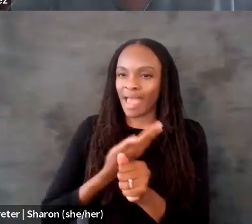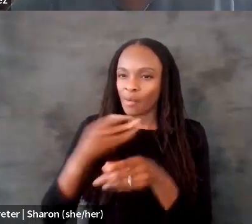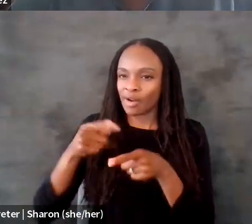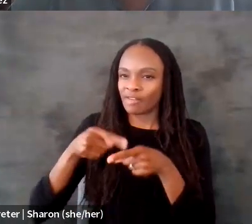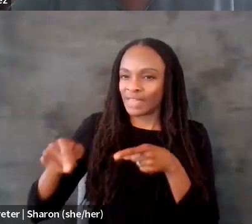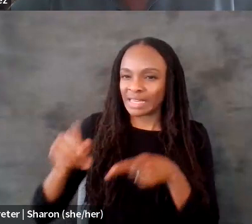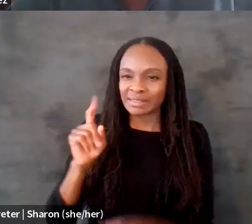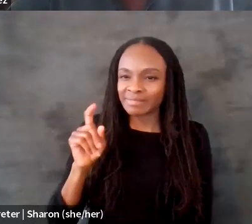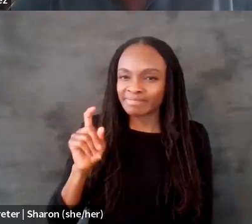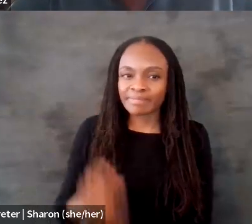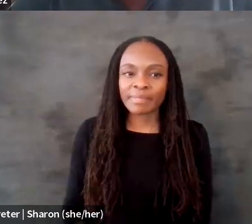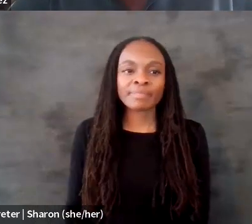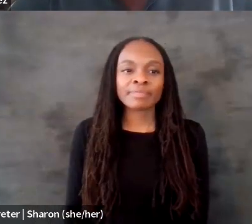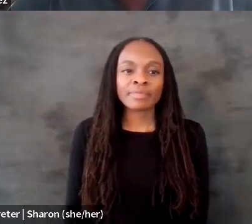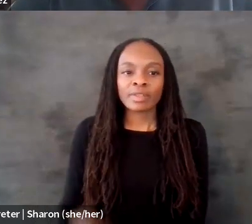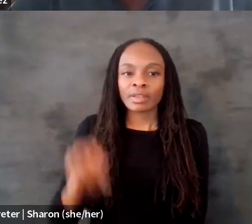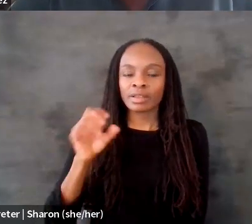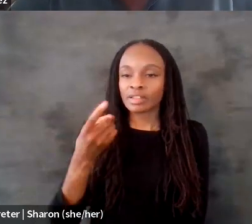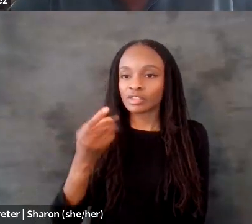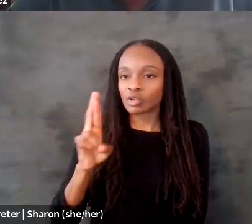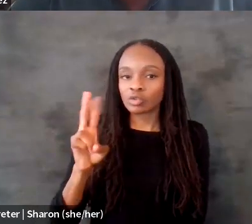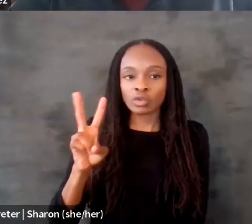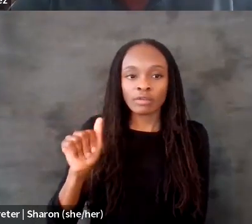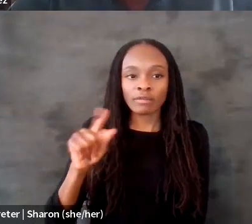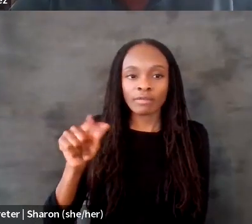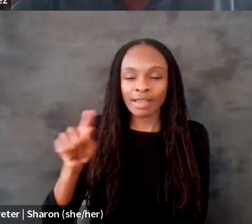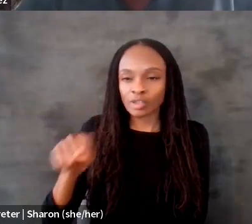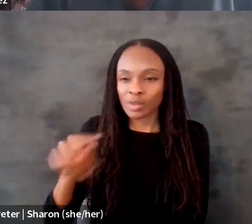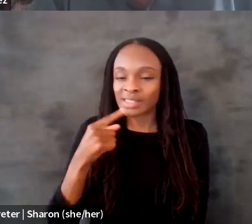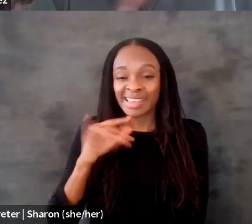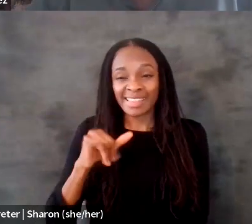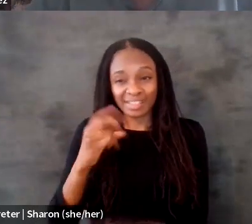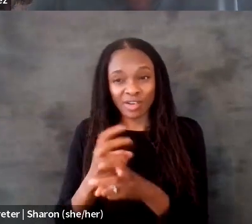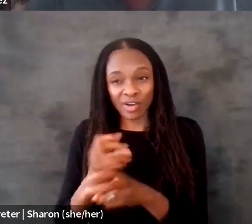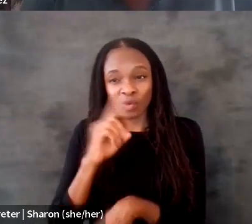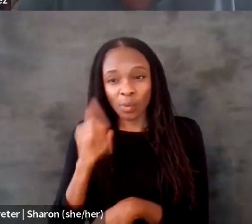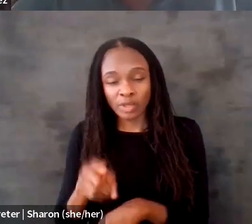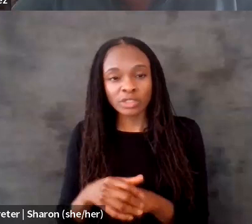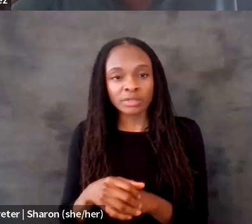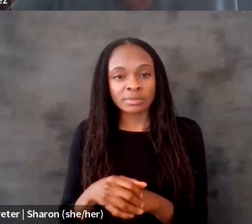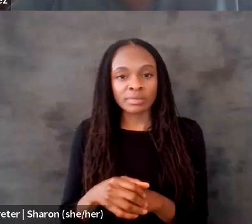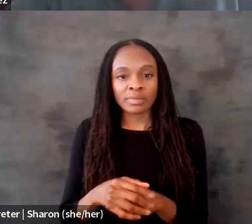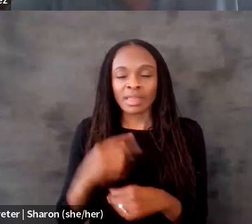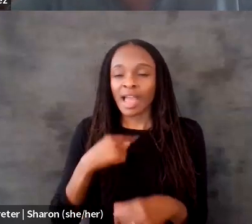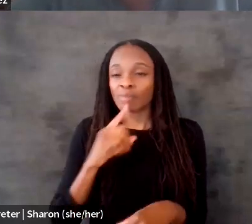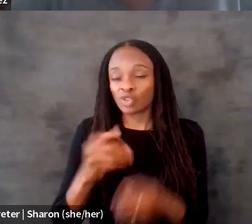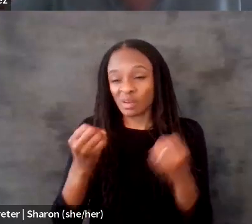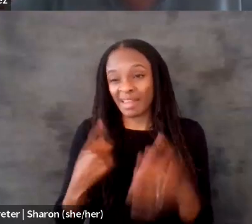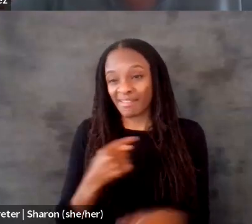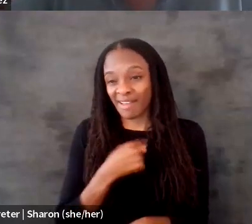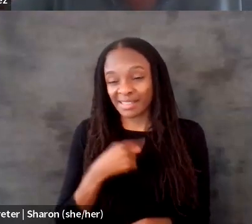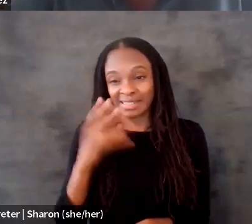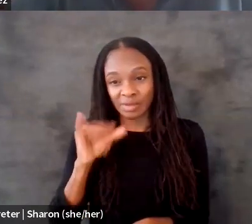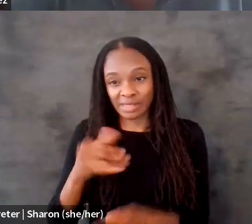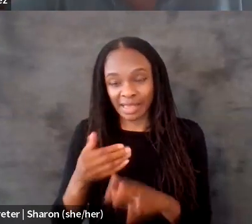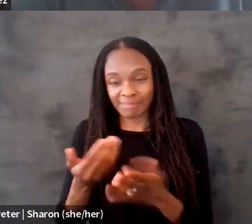That's a good question, and that's a tough question, because I've dealt with that. I'm sure many of us have dealt with that ourselves. One of the things you have